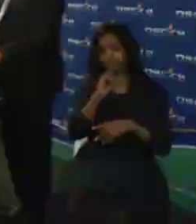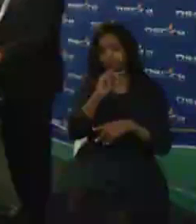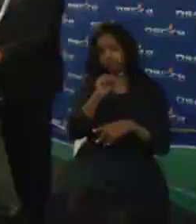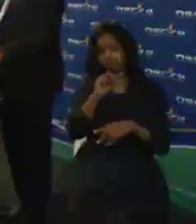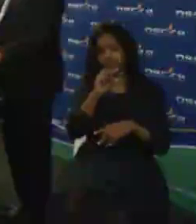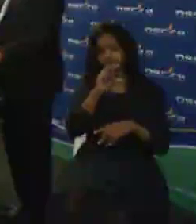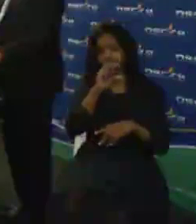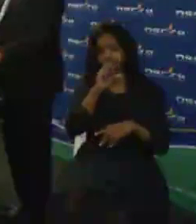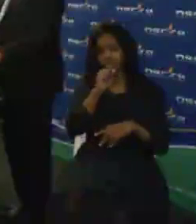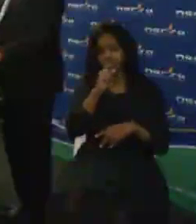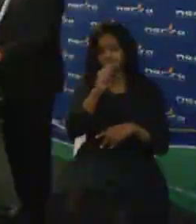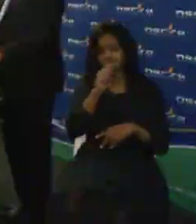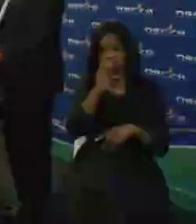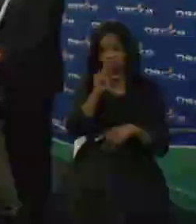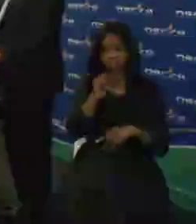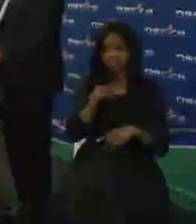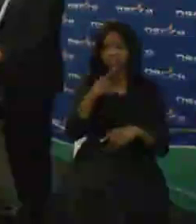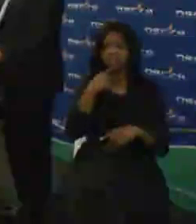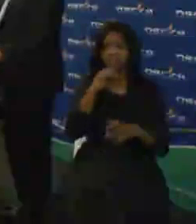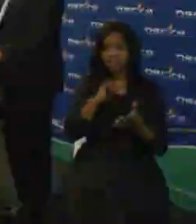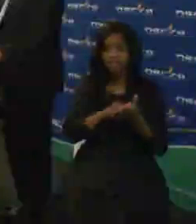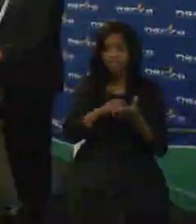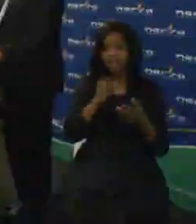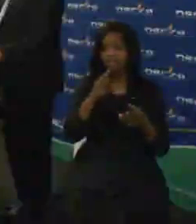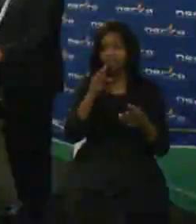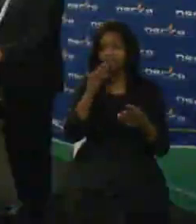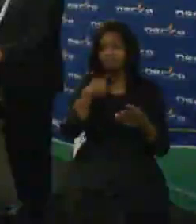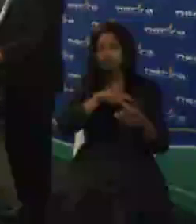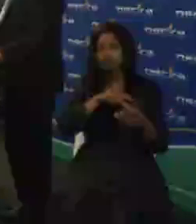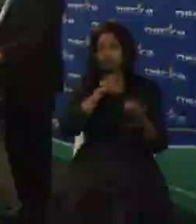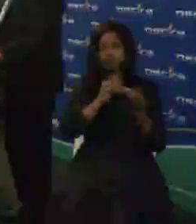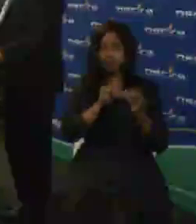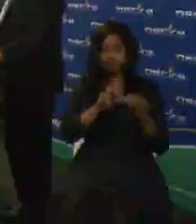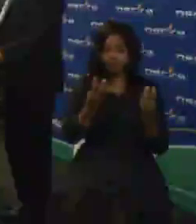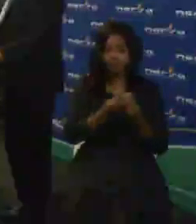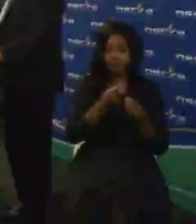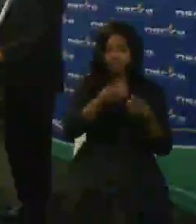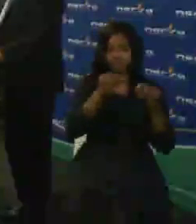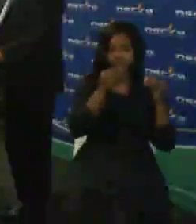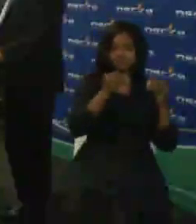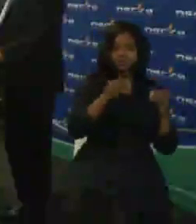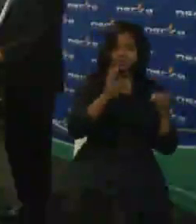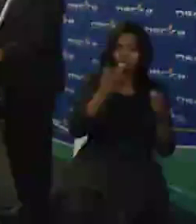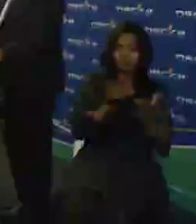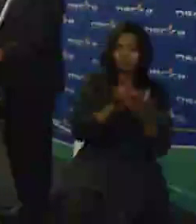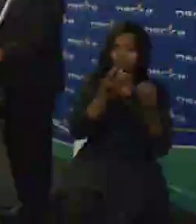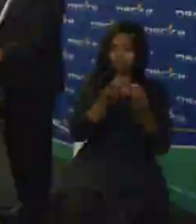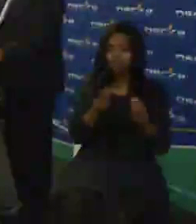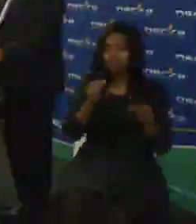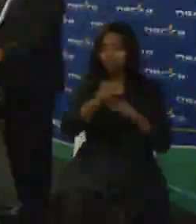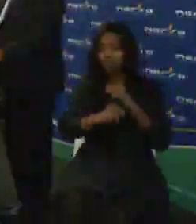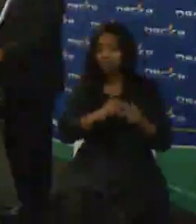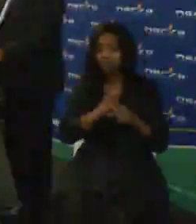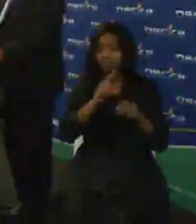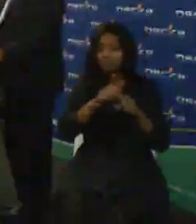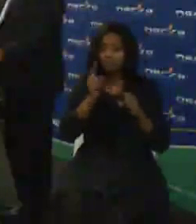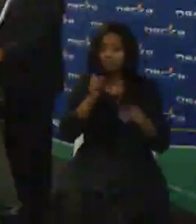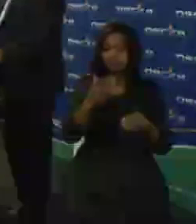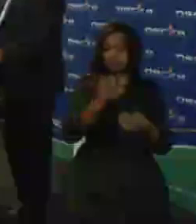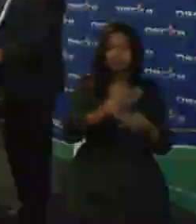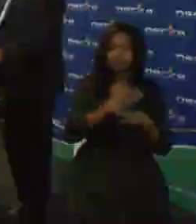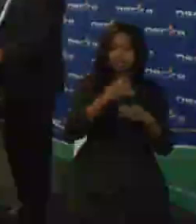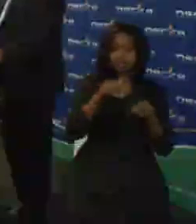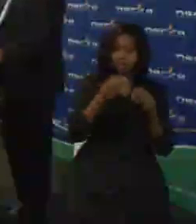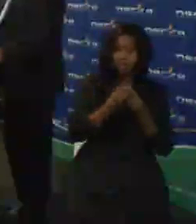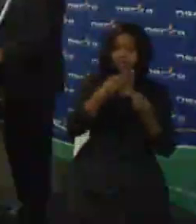said that when we deal with the industry, it's going to take a few years, but we have to deal with the